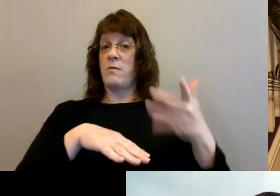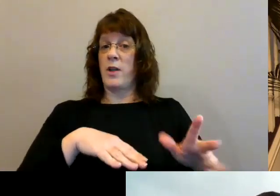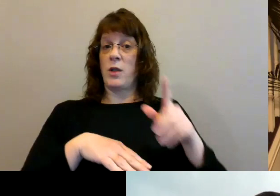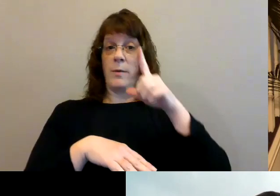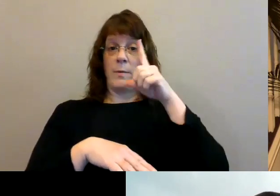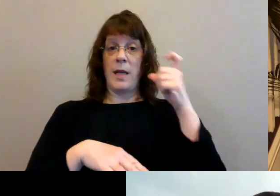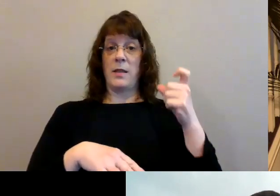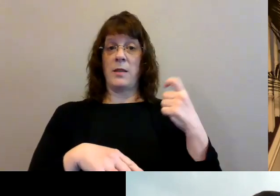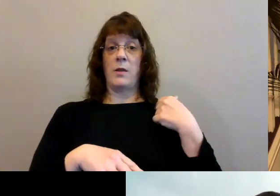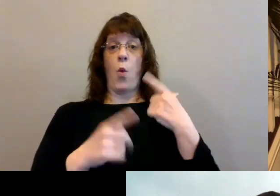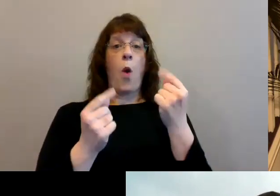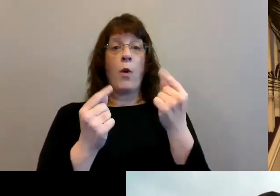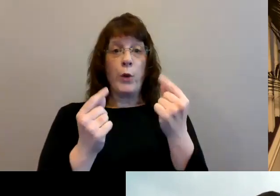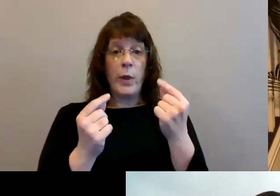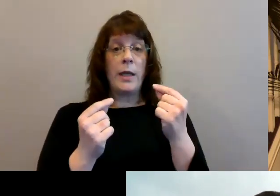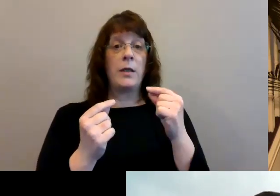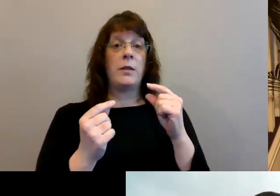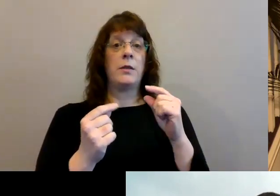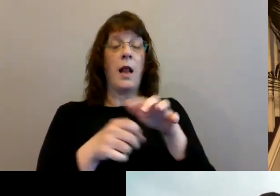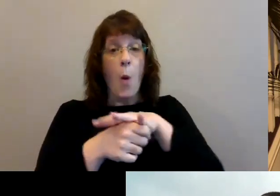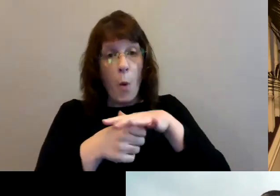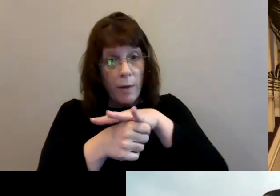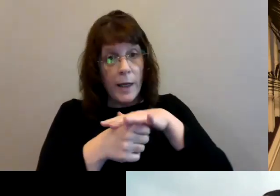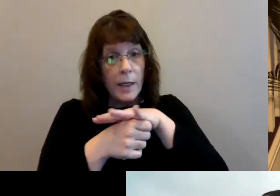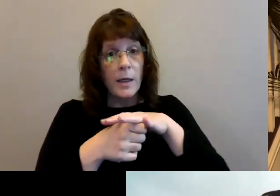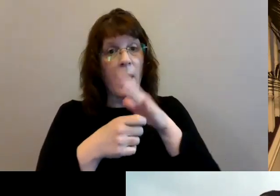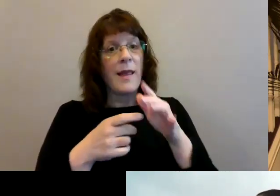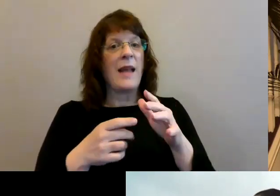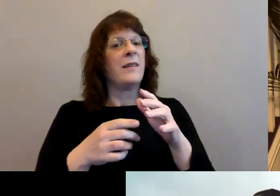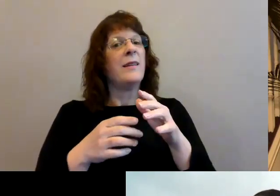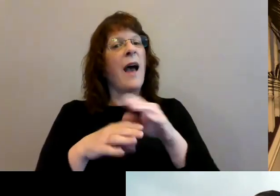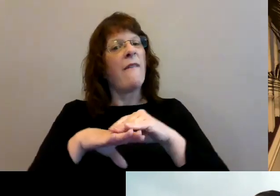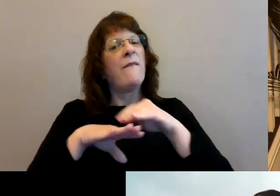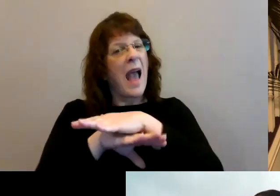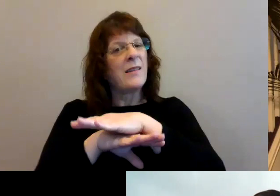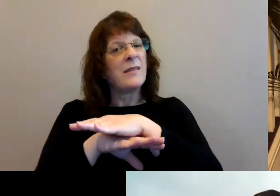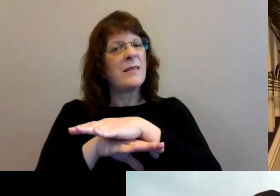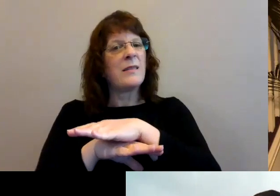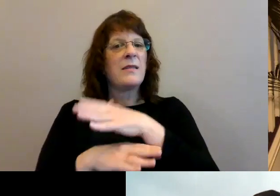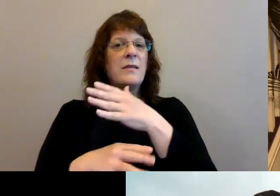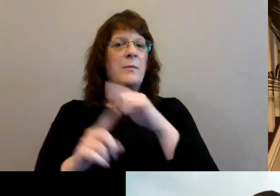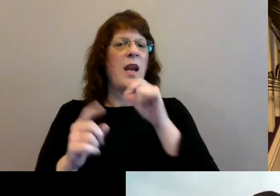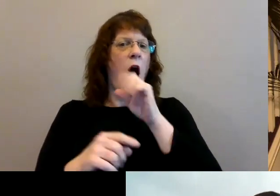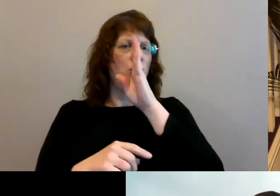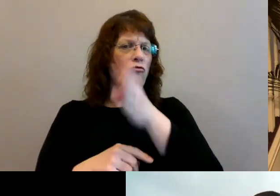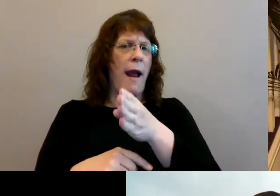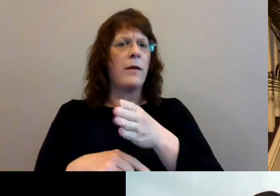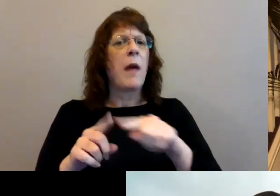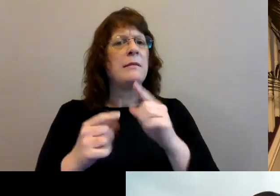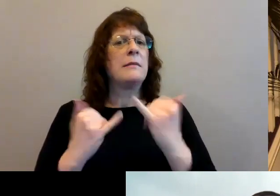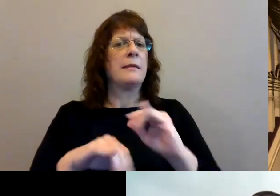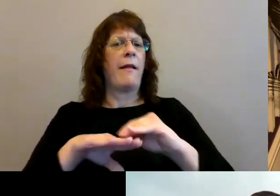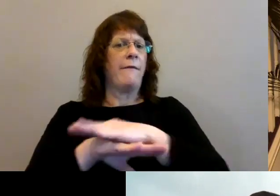at a local or where we are, this has indirect effects everywhere on the planet. I just can't imagine that